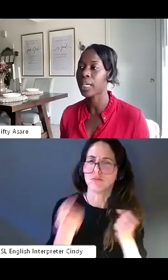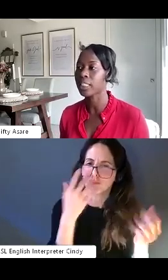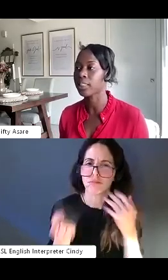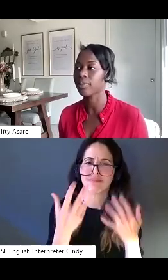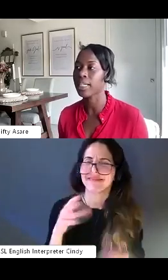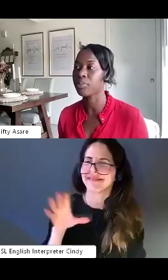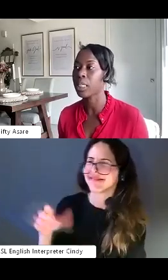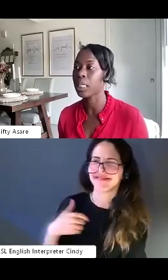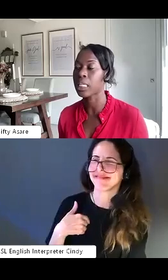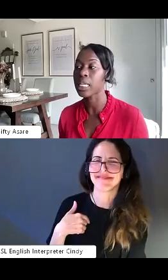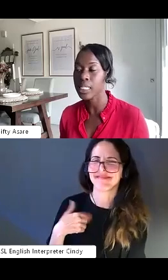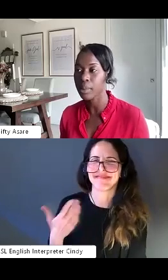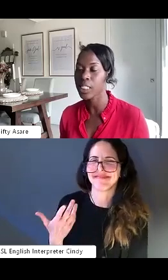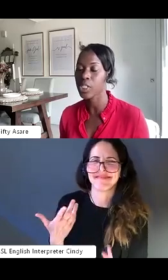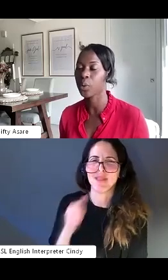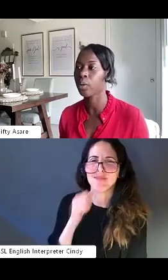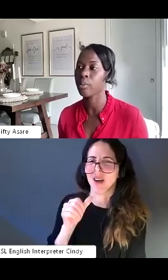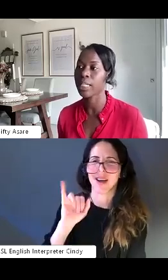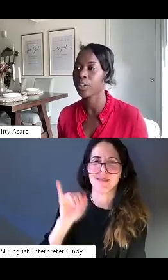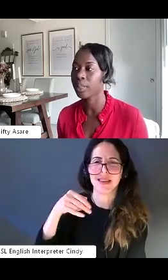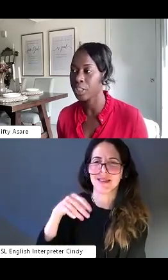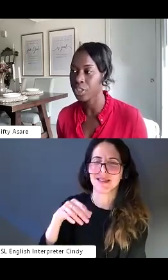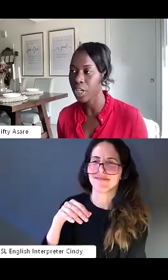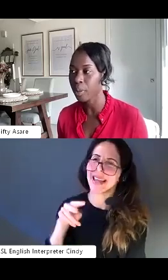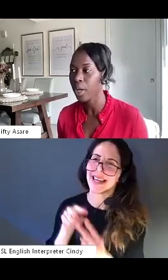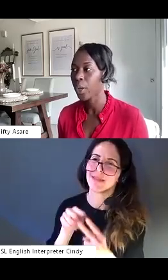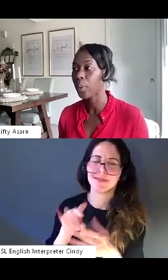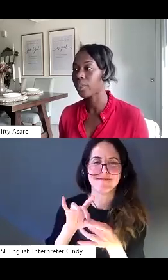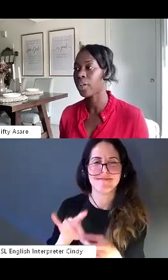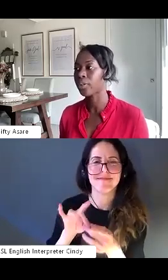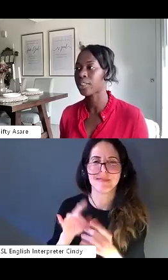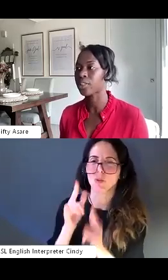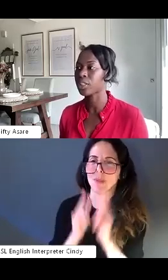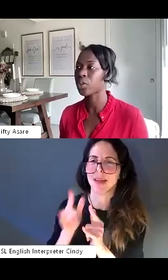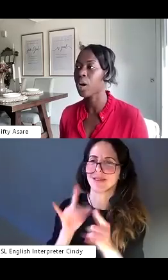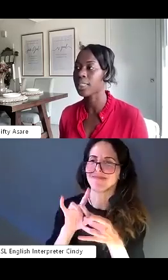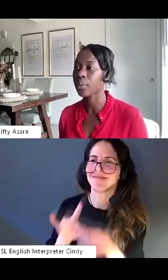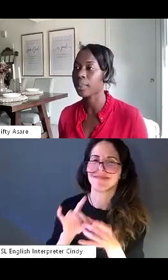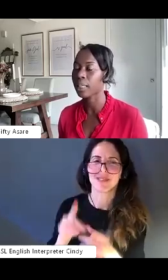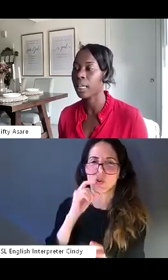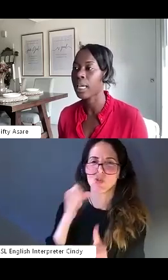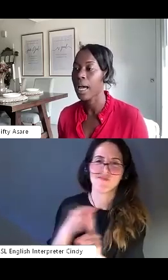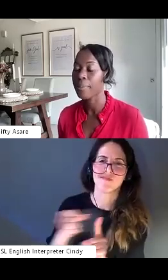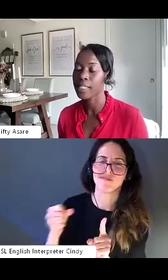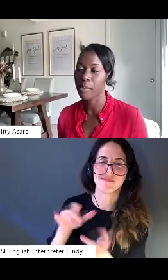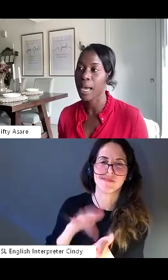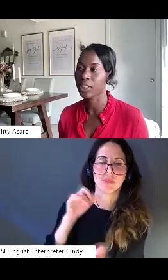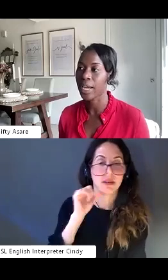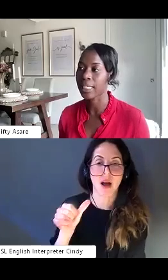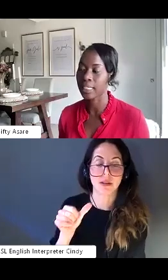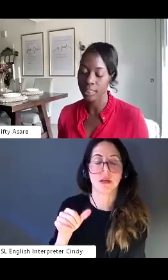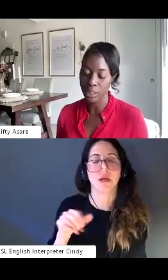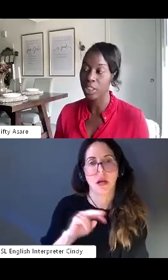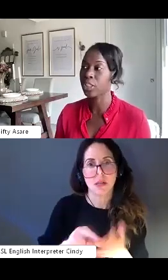they don't identify as being in an intimate or a romantic relationship with their aggressors. And so consequently, this impacts